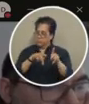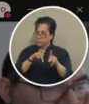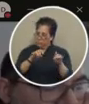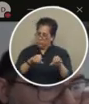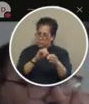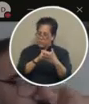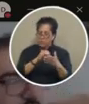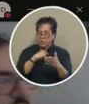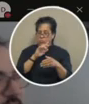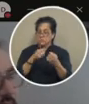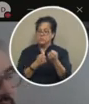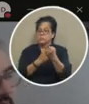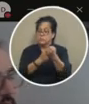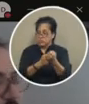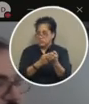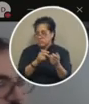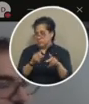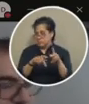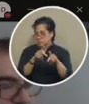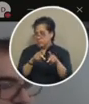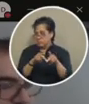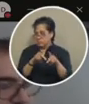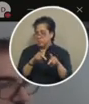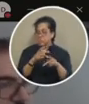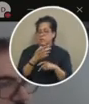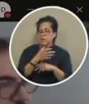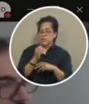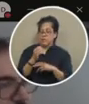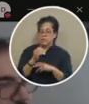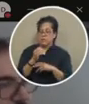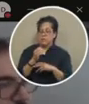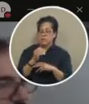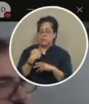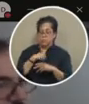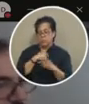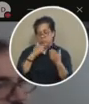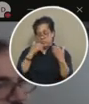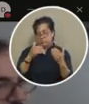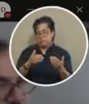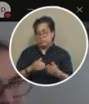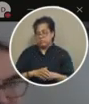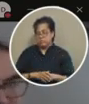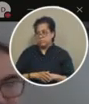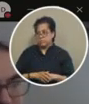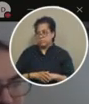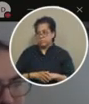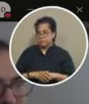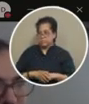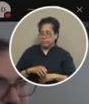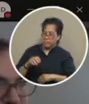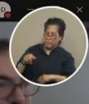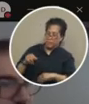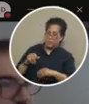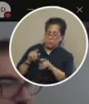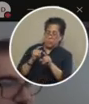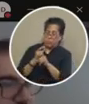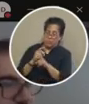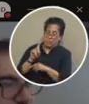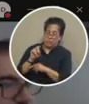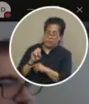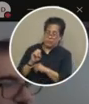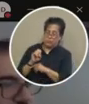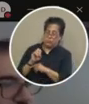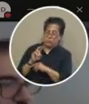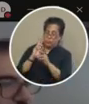I will be supporting my constituents and the naming process that we push forward. Well, in all due respect,